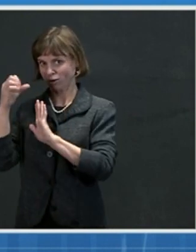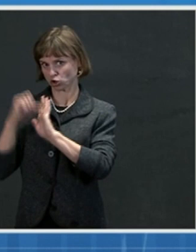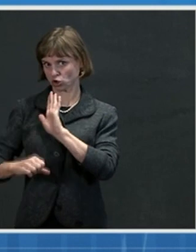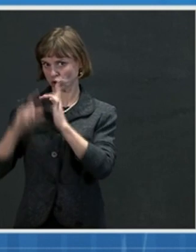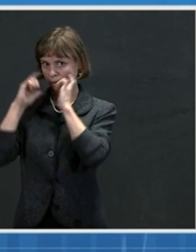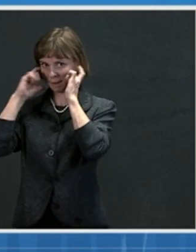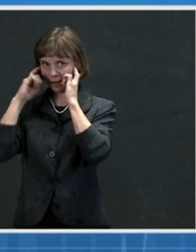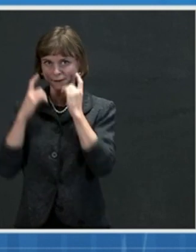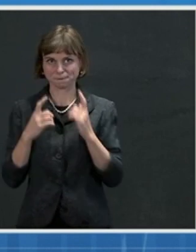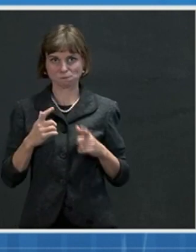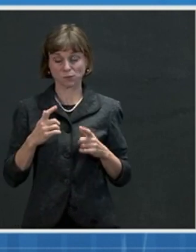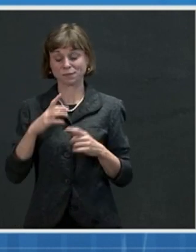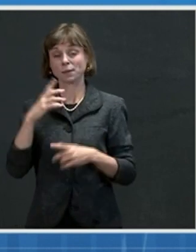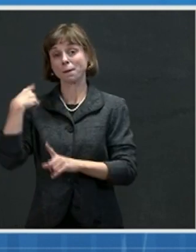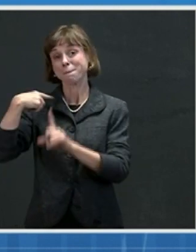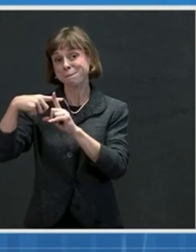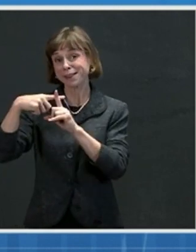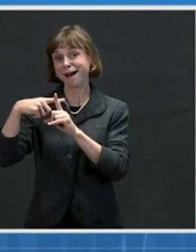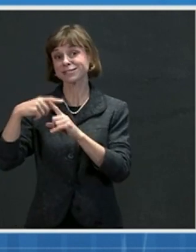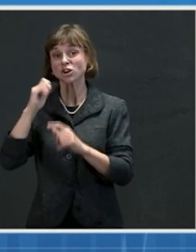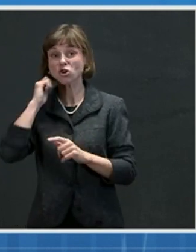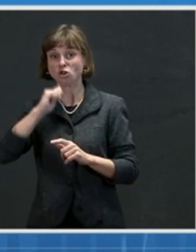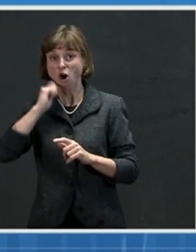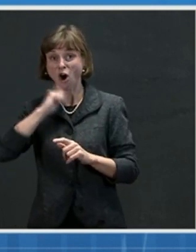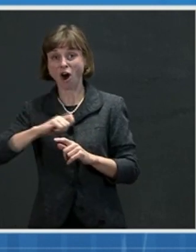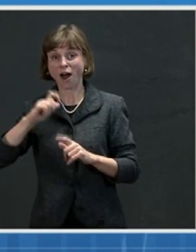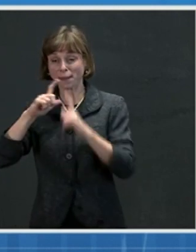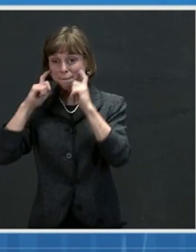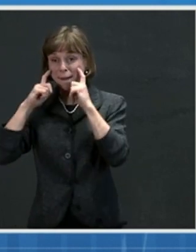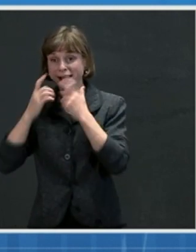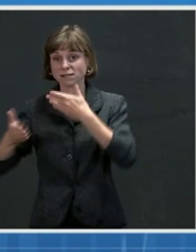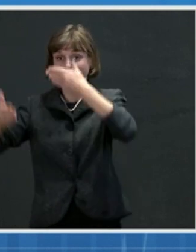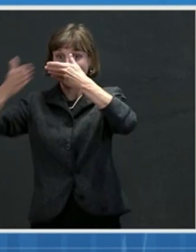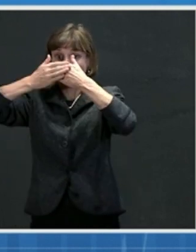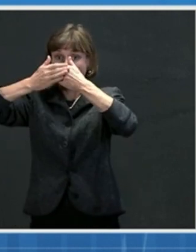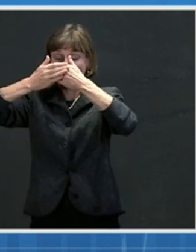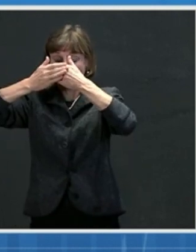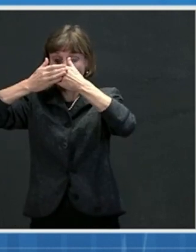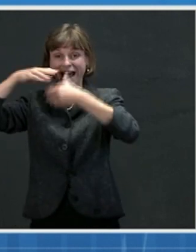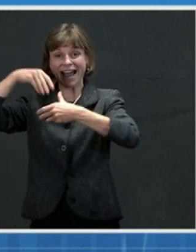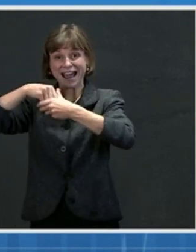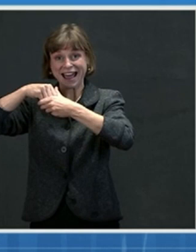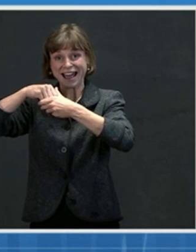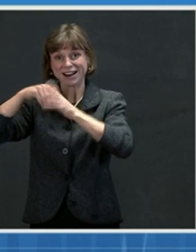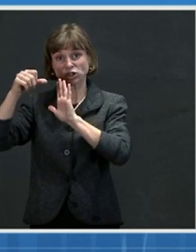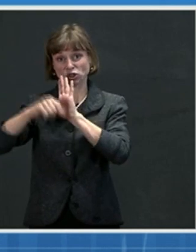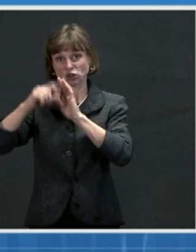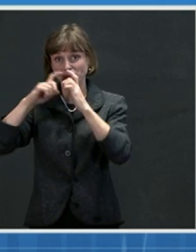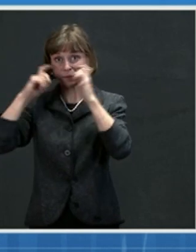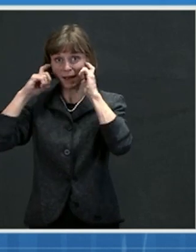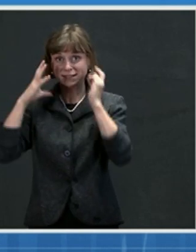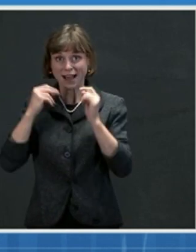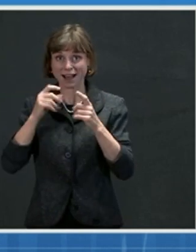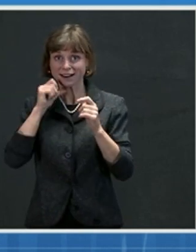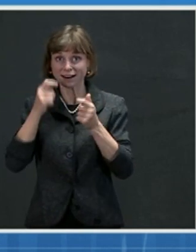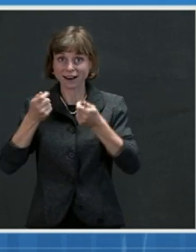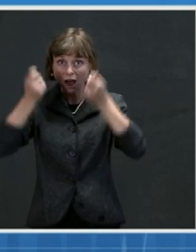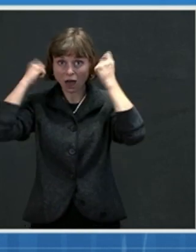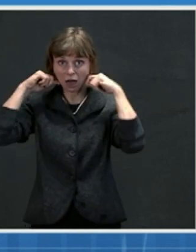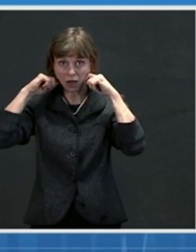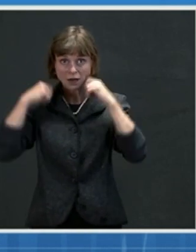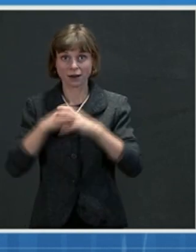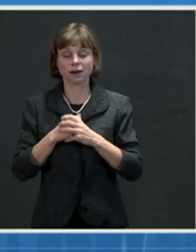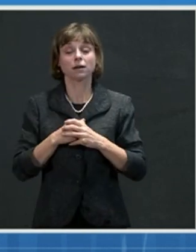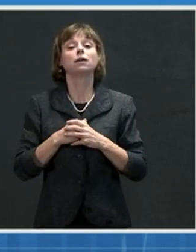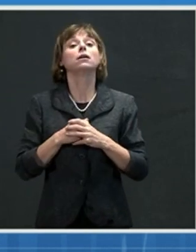cloth mask over the procedure mask, and knotting and tucking the ear loops of the medical procedure mask. In